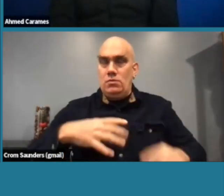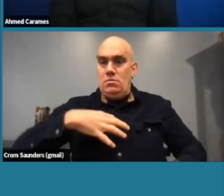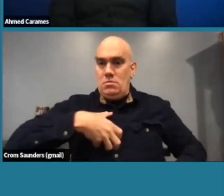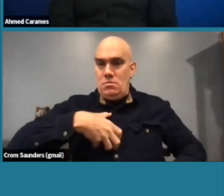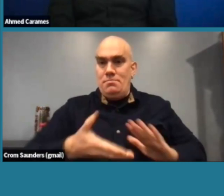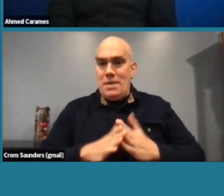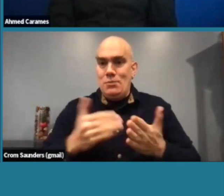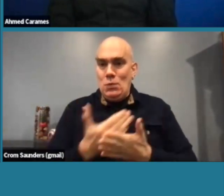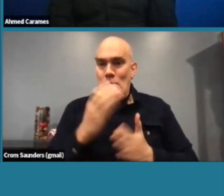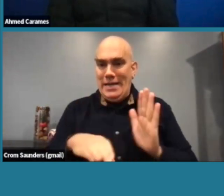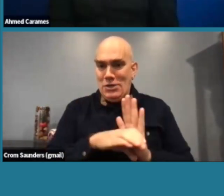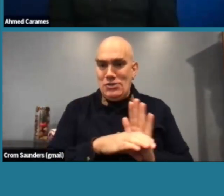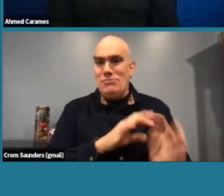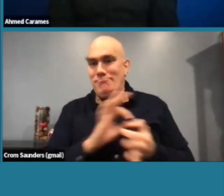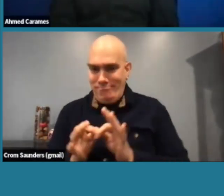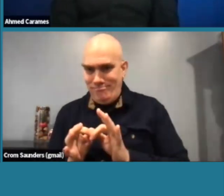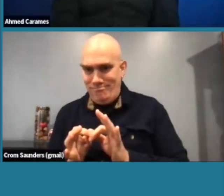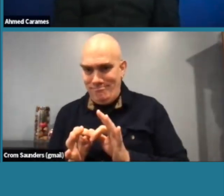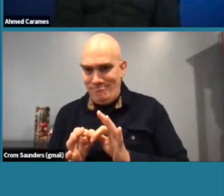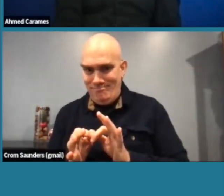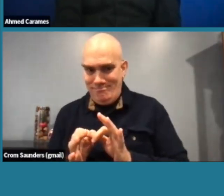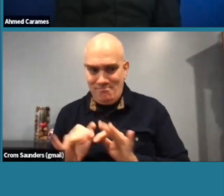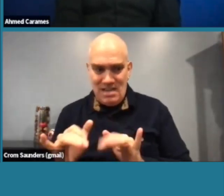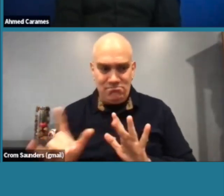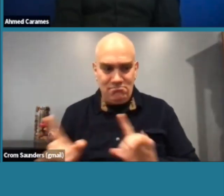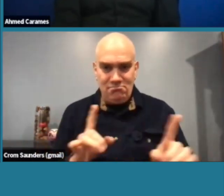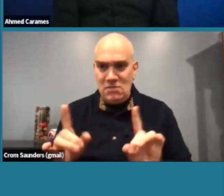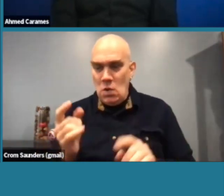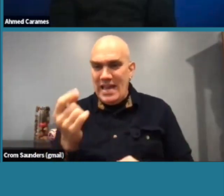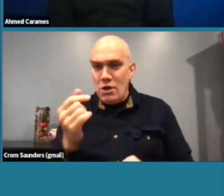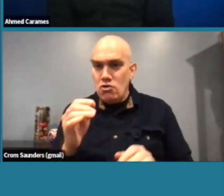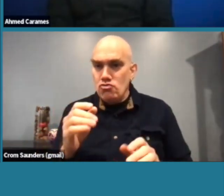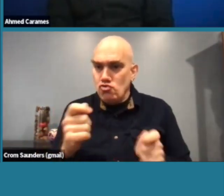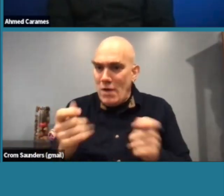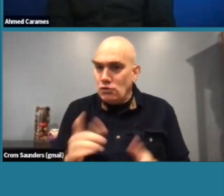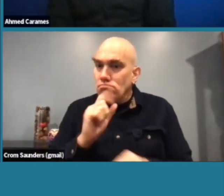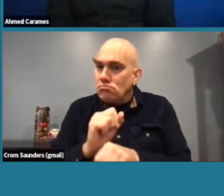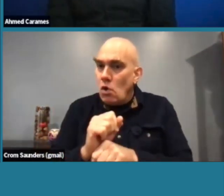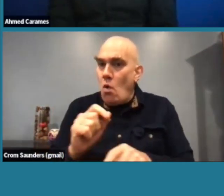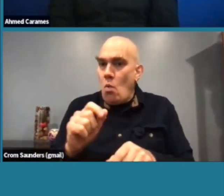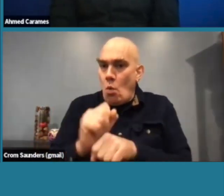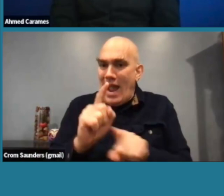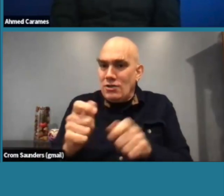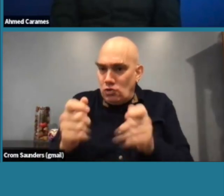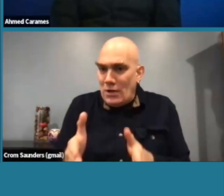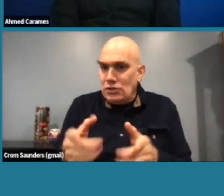I can let them know, oh, who's coming up next, and that can prepare them to role shift into that character.